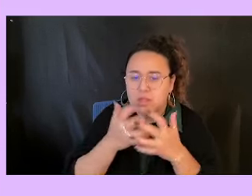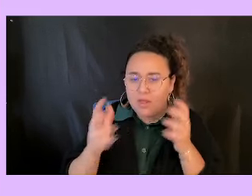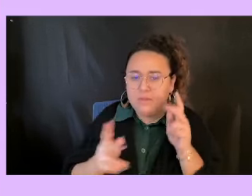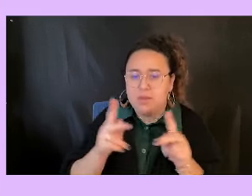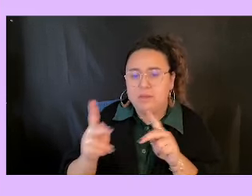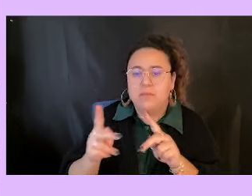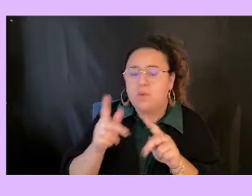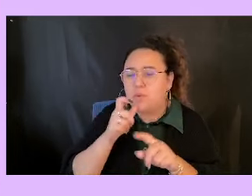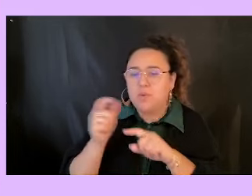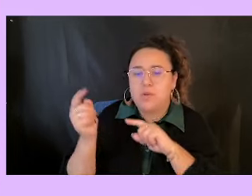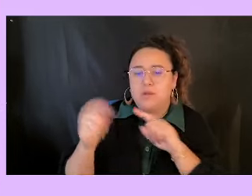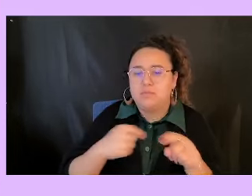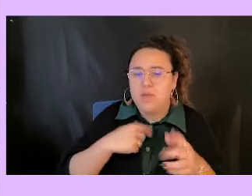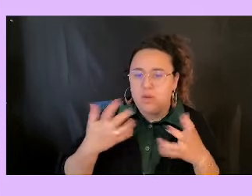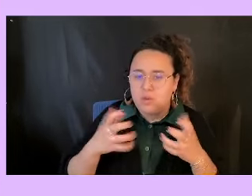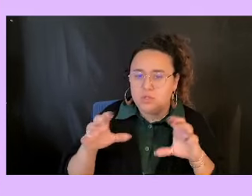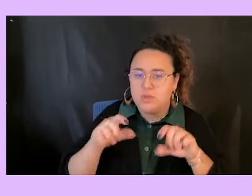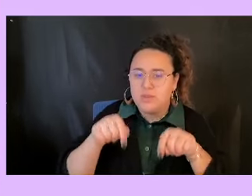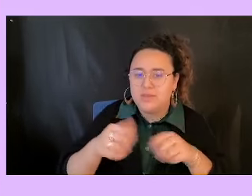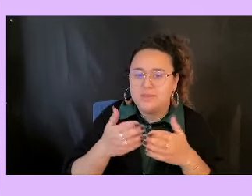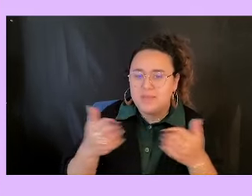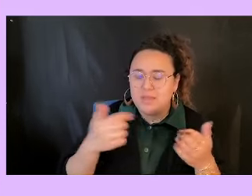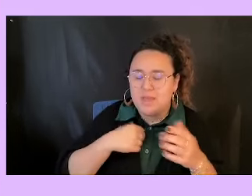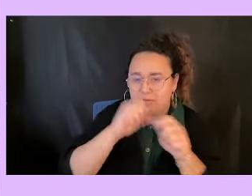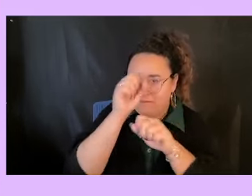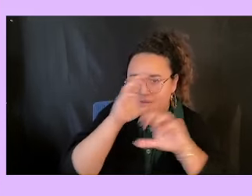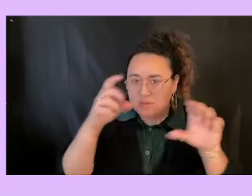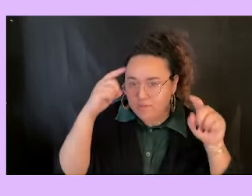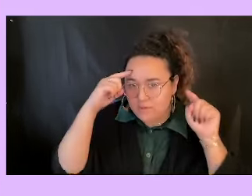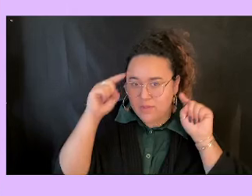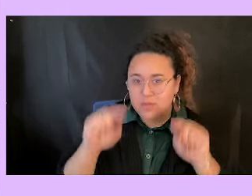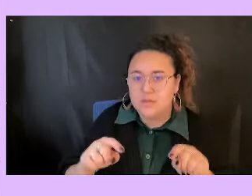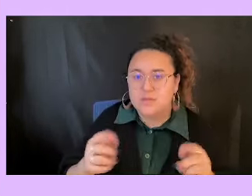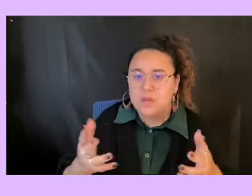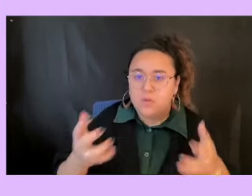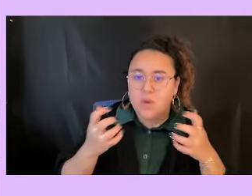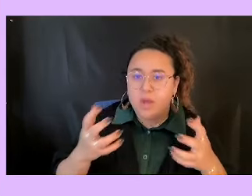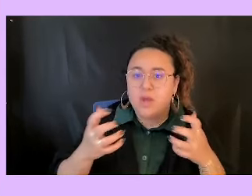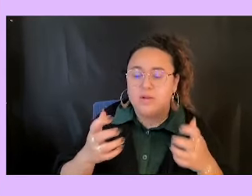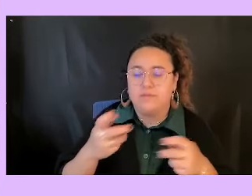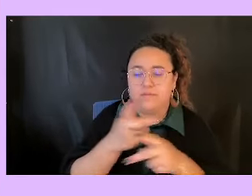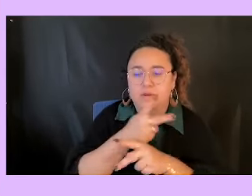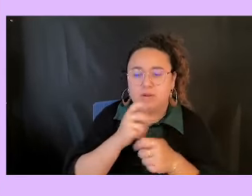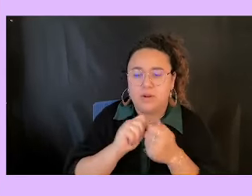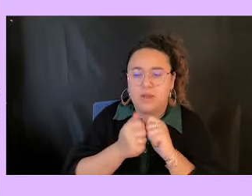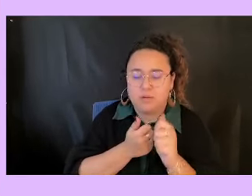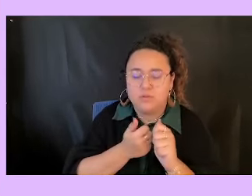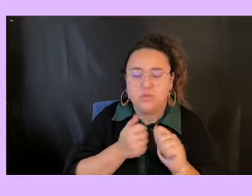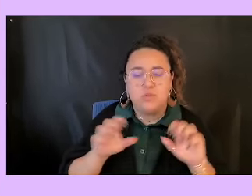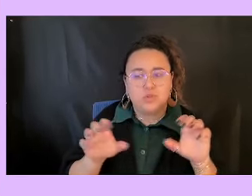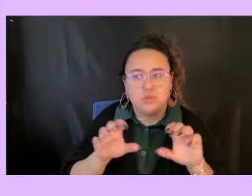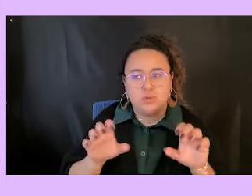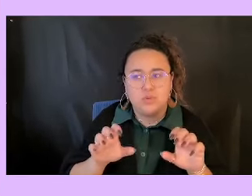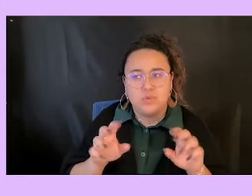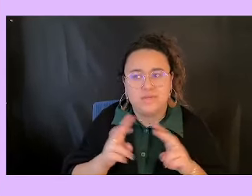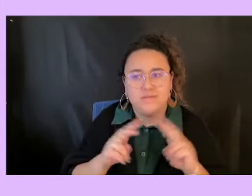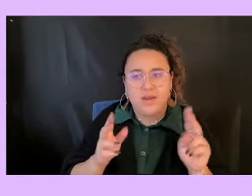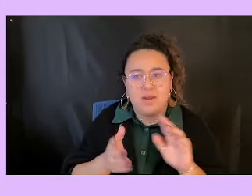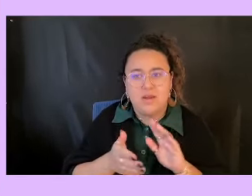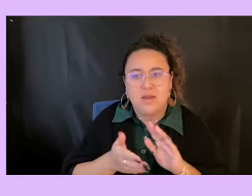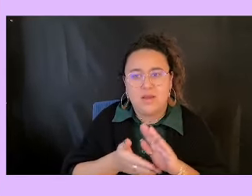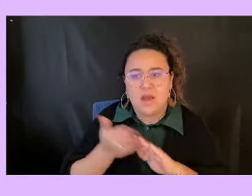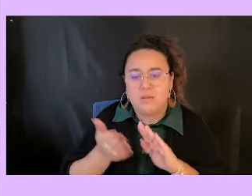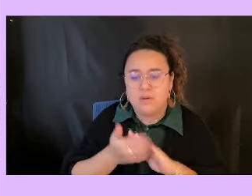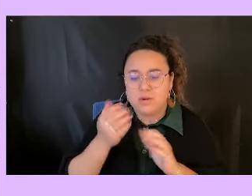this thing. I have a vision for a thing. And you know, figuring out how to get in a like a very kind of operational production